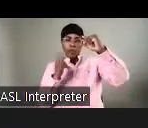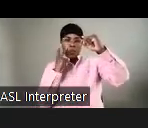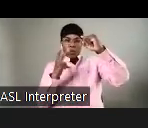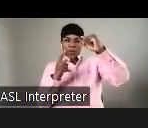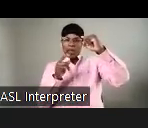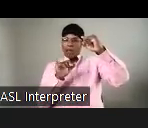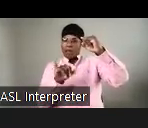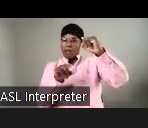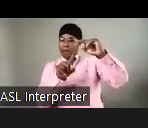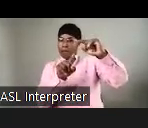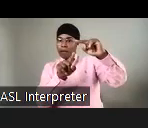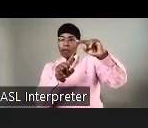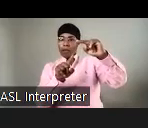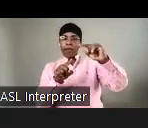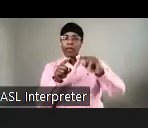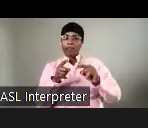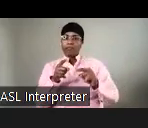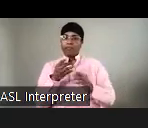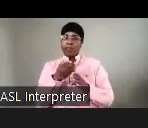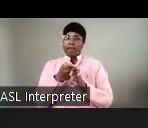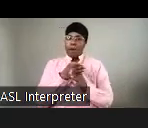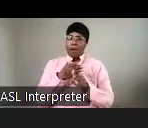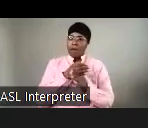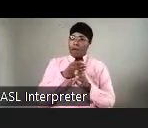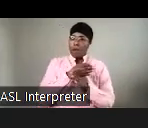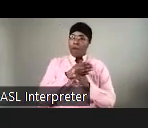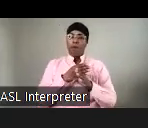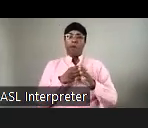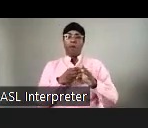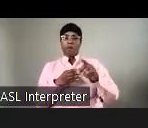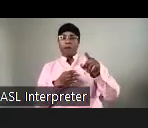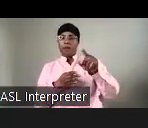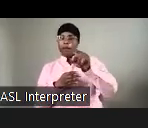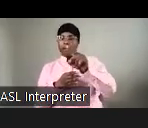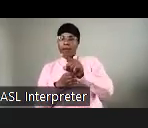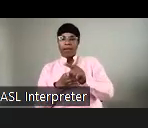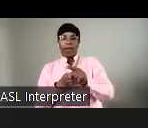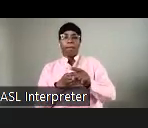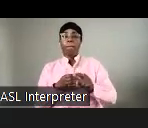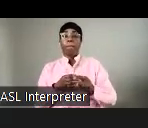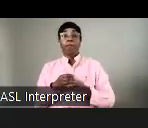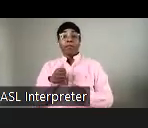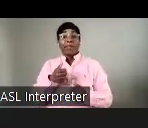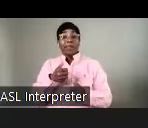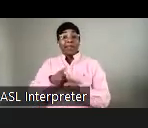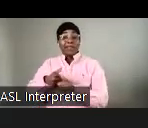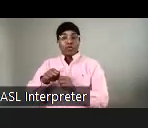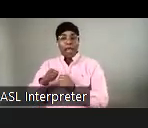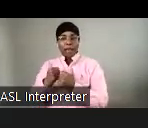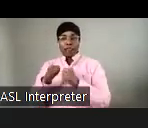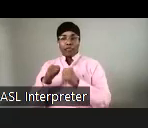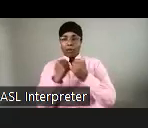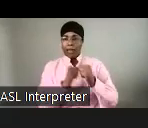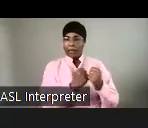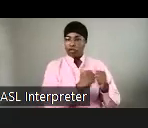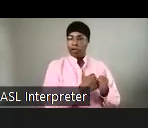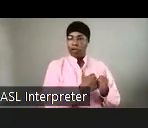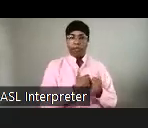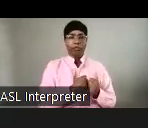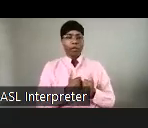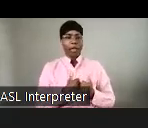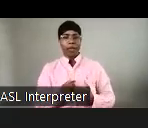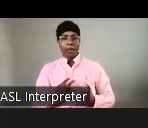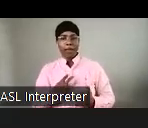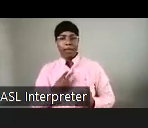successional species that are existing here. And every agency around here, you know, they basically voice that they have too